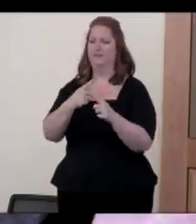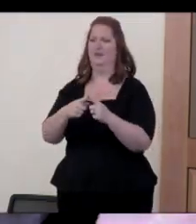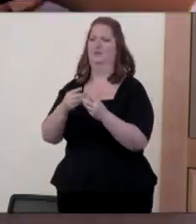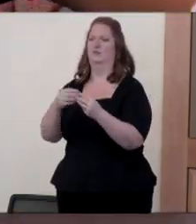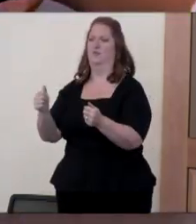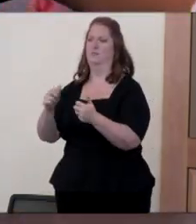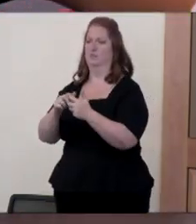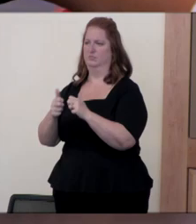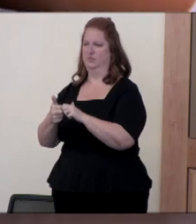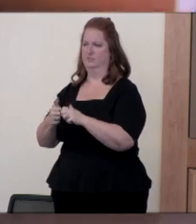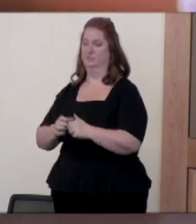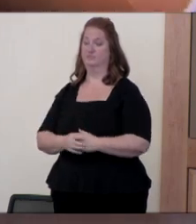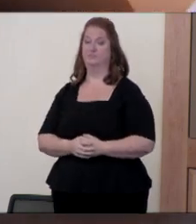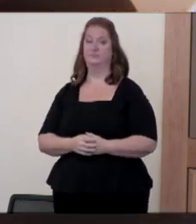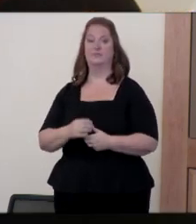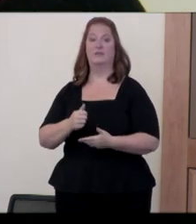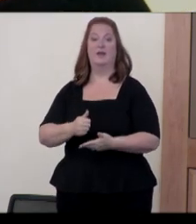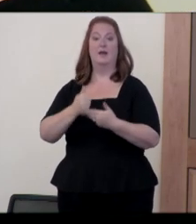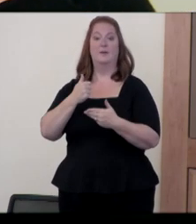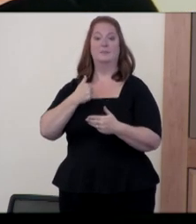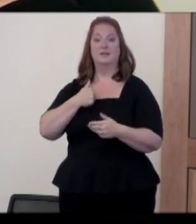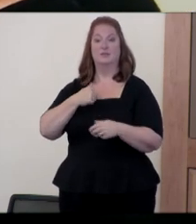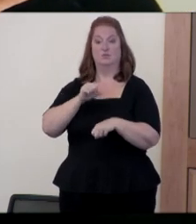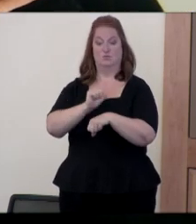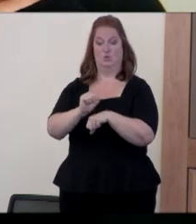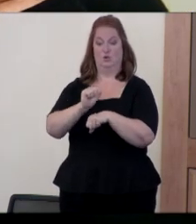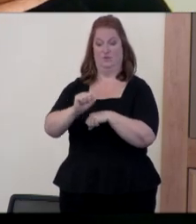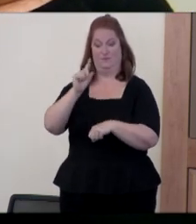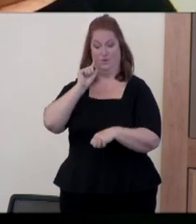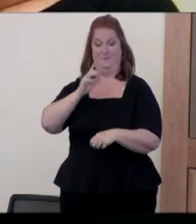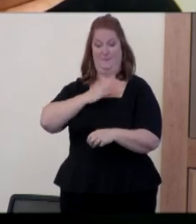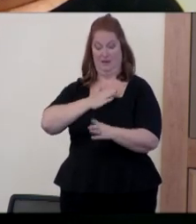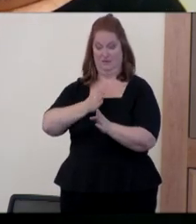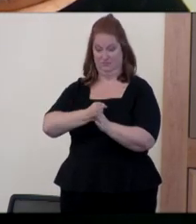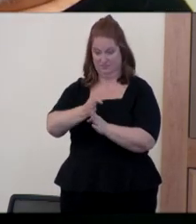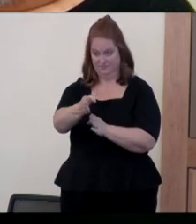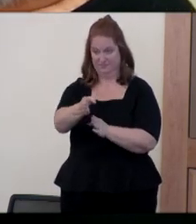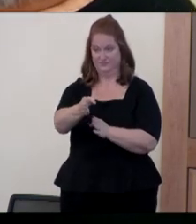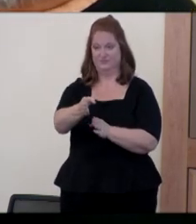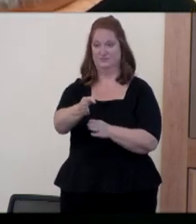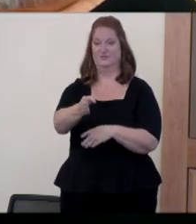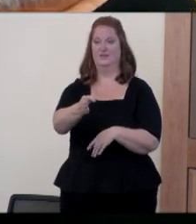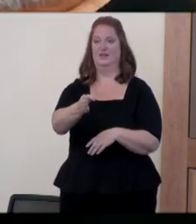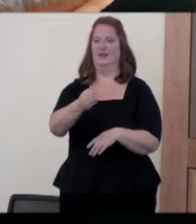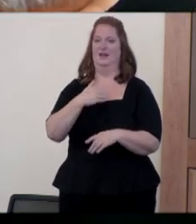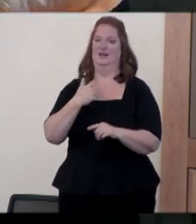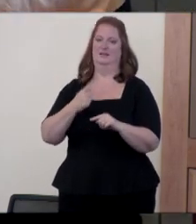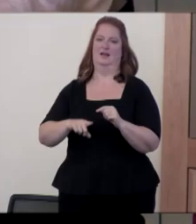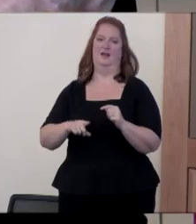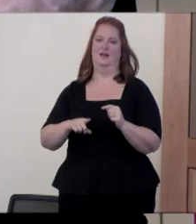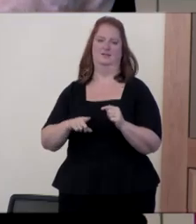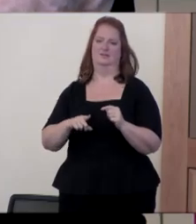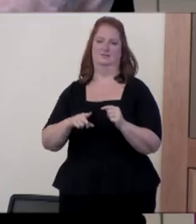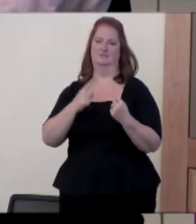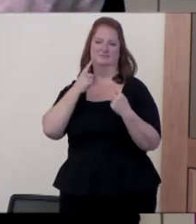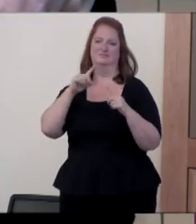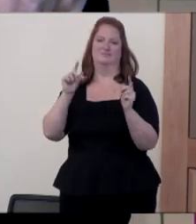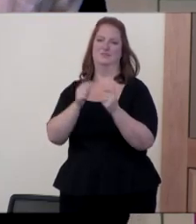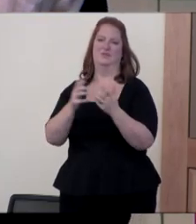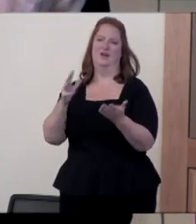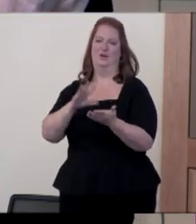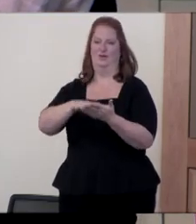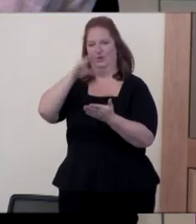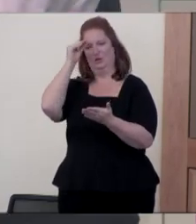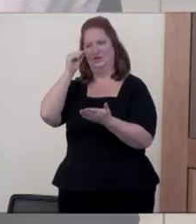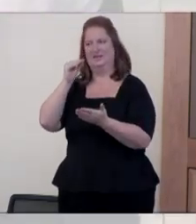me work on my own independent project in my discipline, and I couldn't have done that without learning those skills